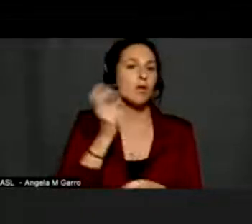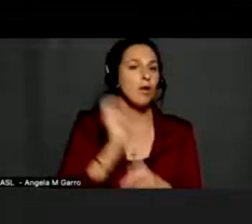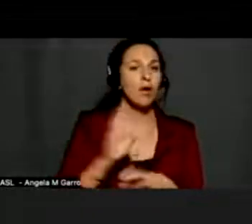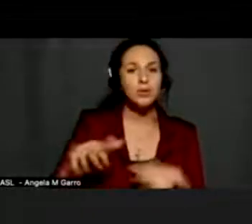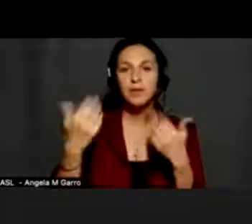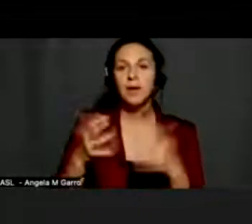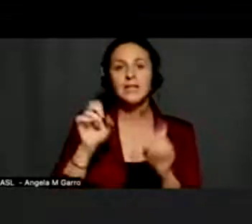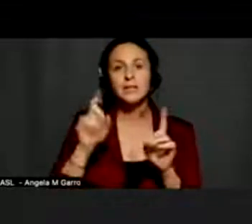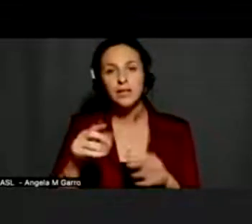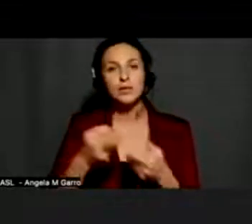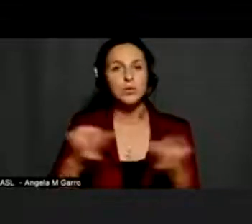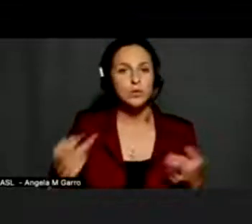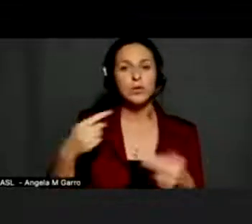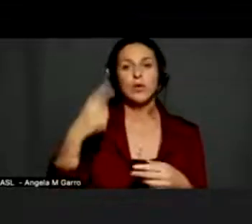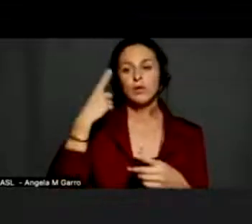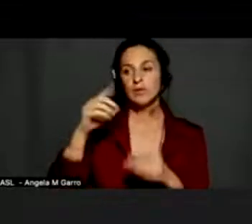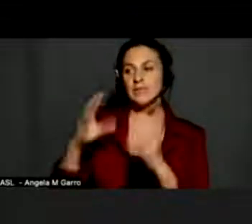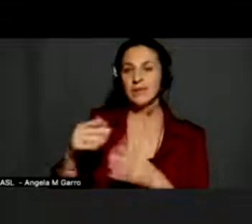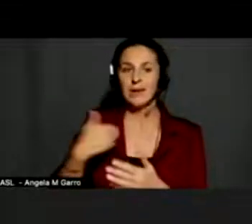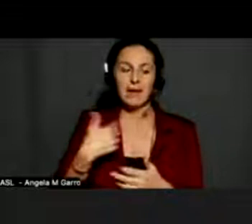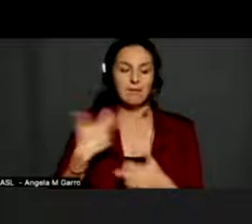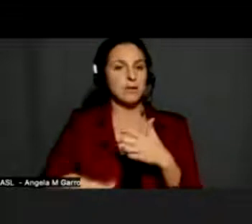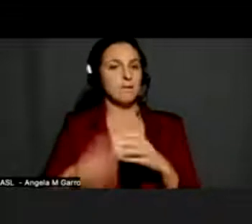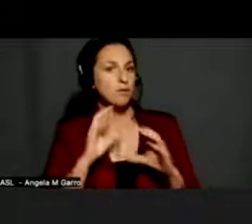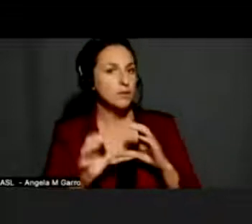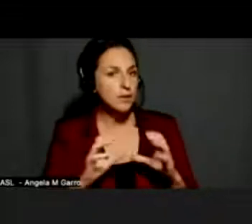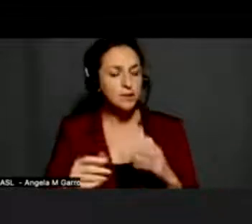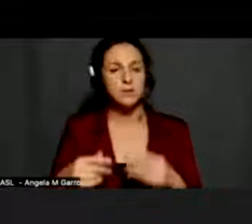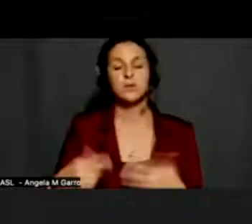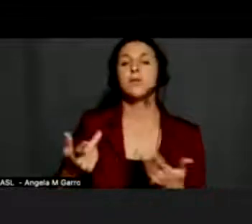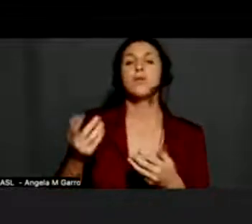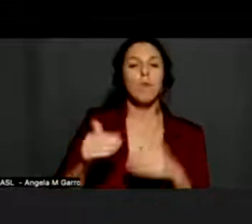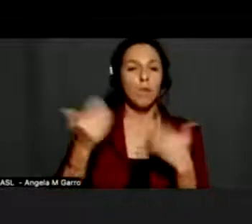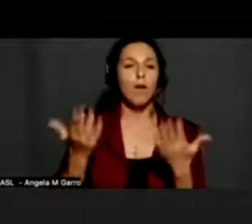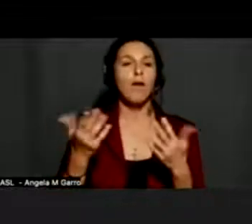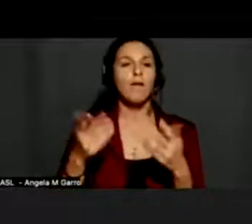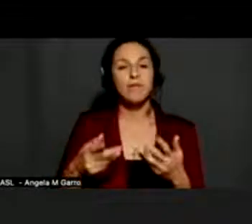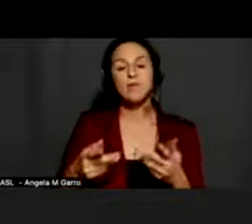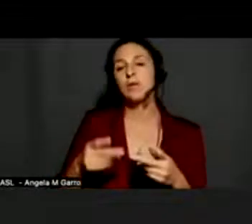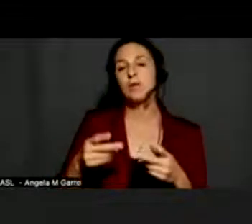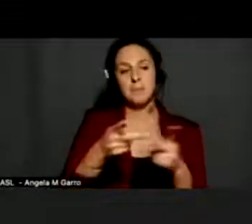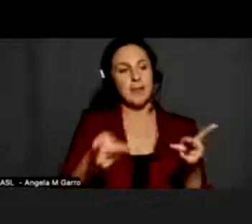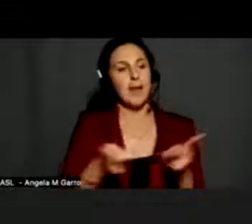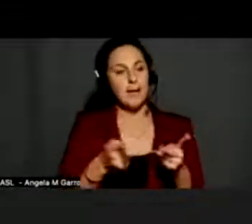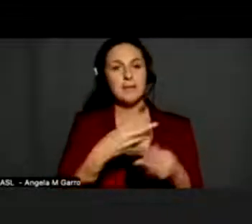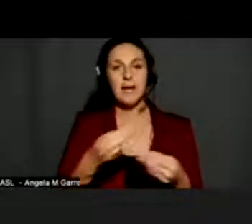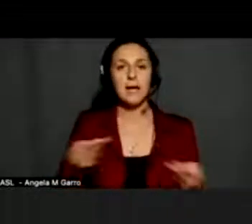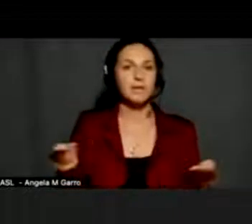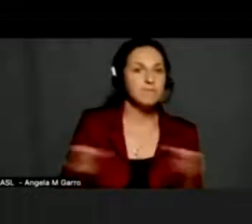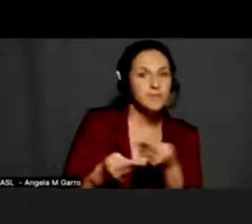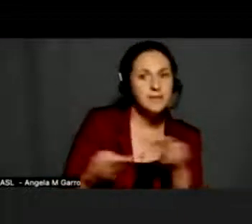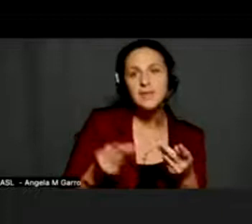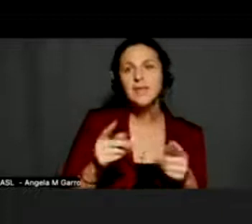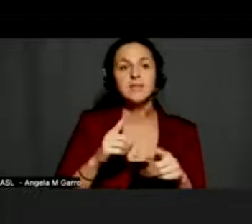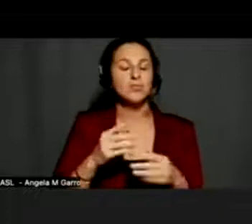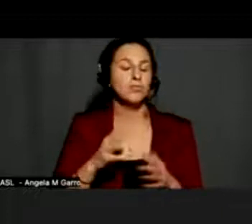to teachers for tough conversations. They've offered a place and has facilitated some really great discussions. And